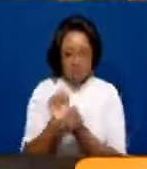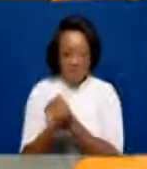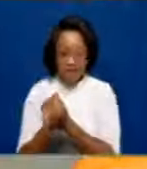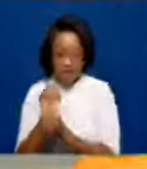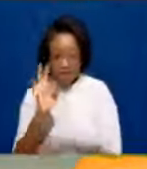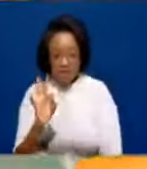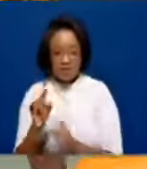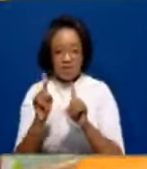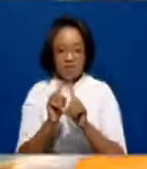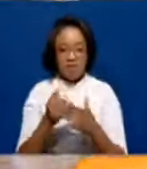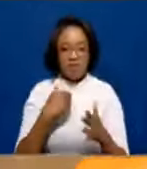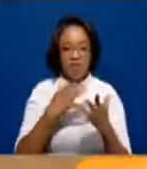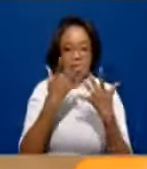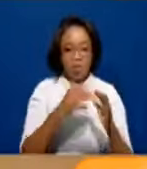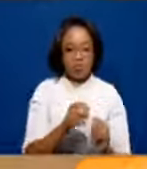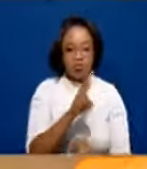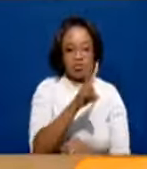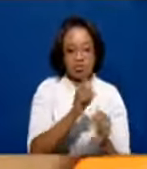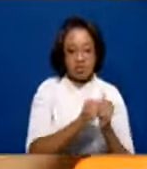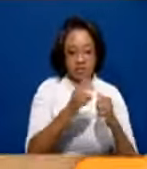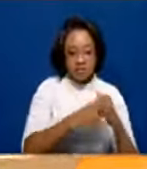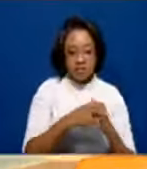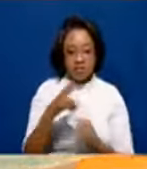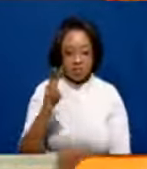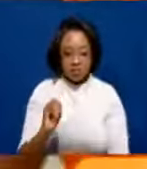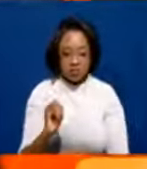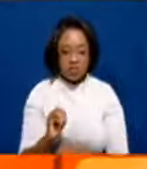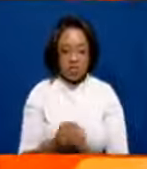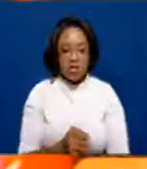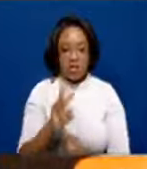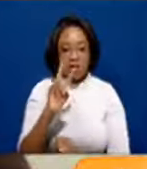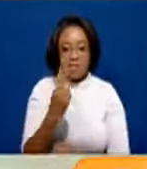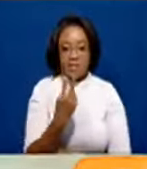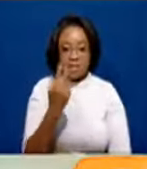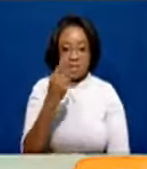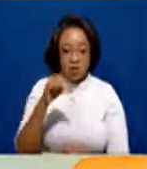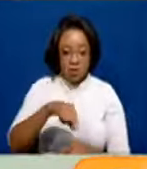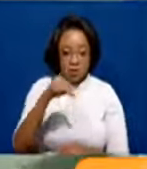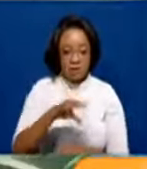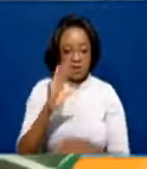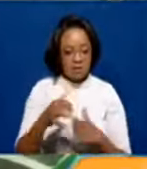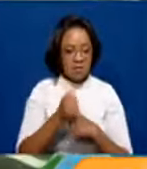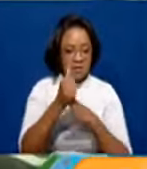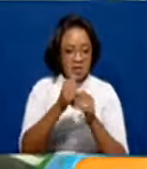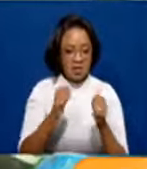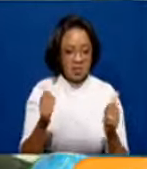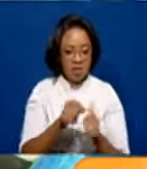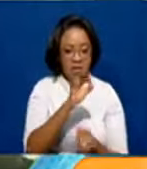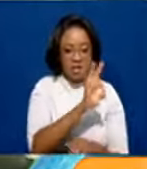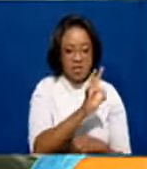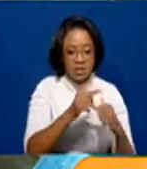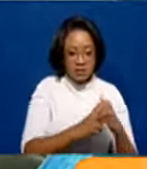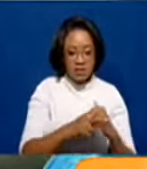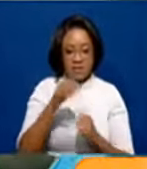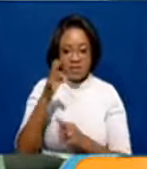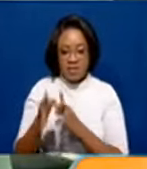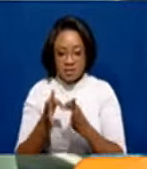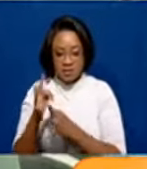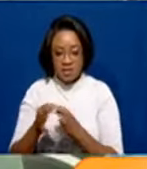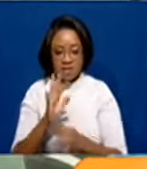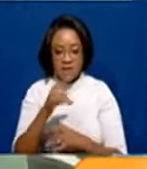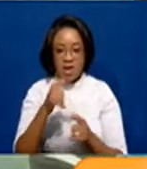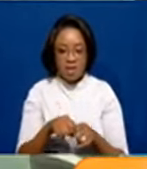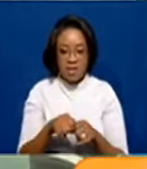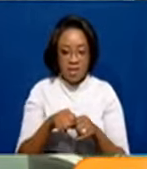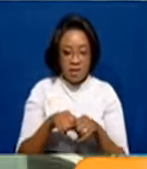before losing 17-20 to the Students in the second quarter, establishing a lead of 37-33 going into the break. After